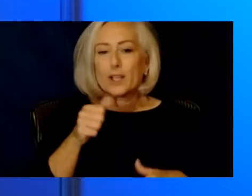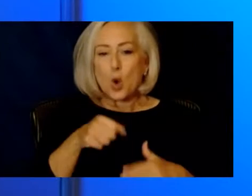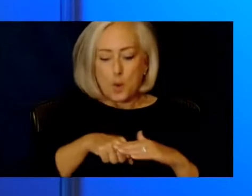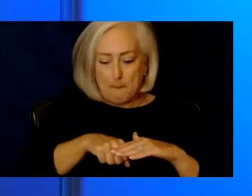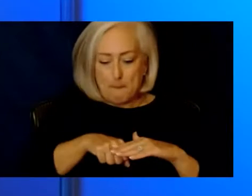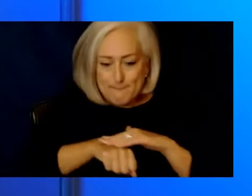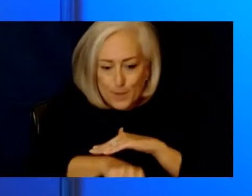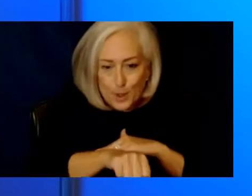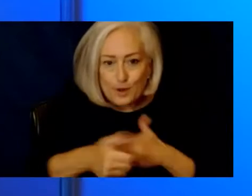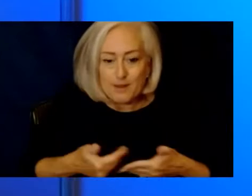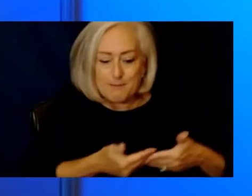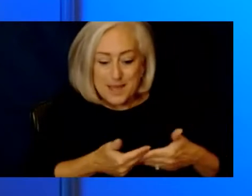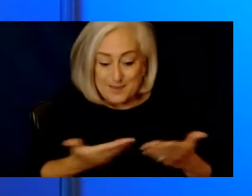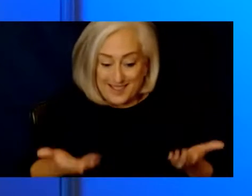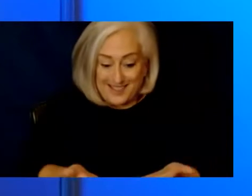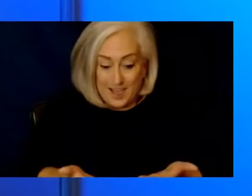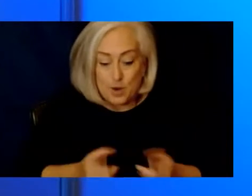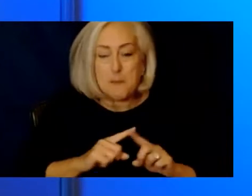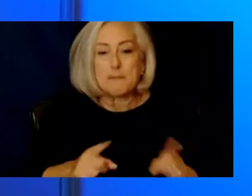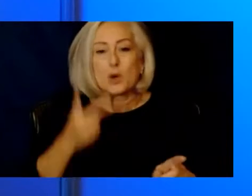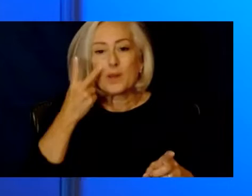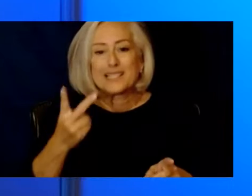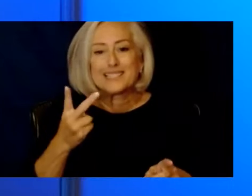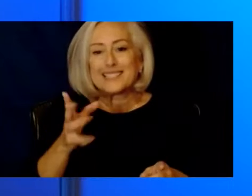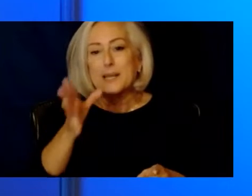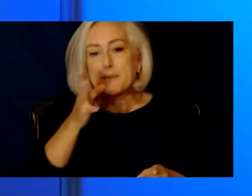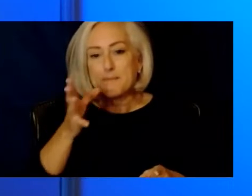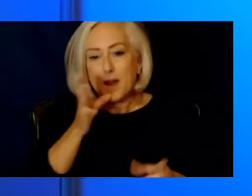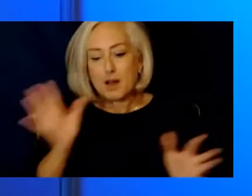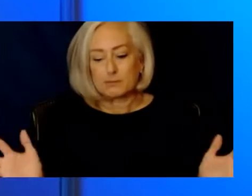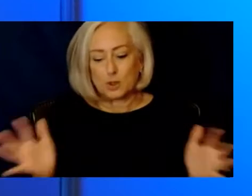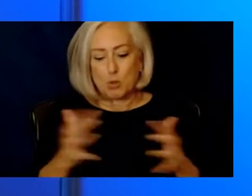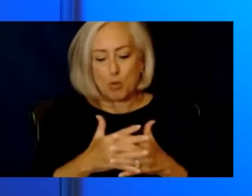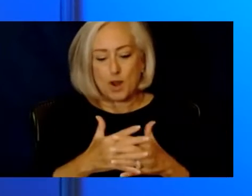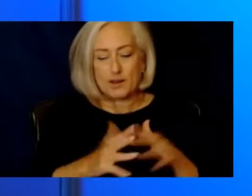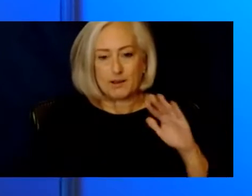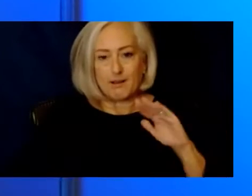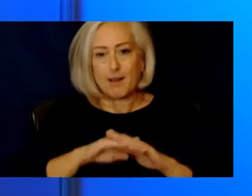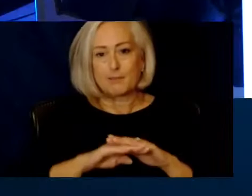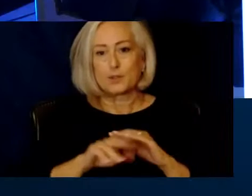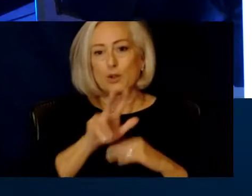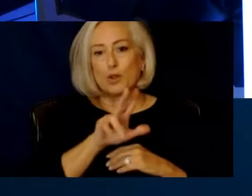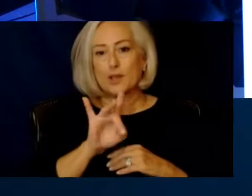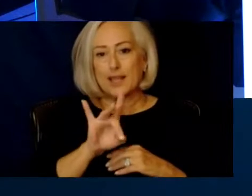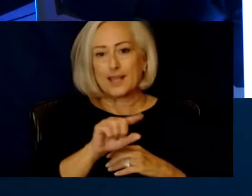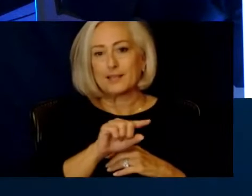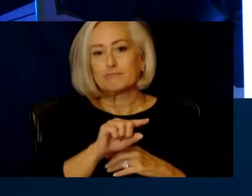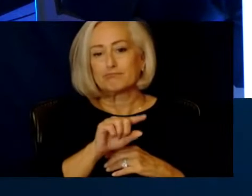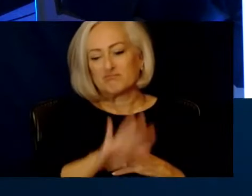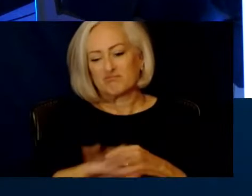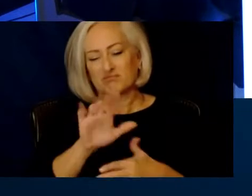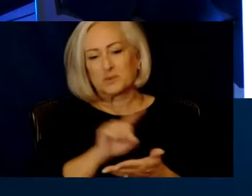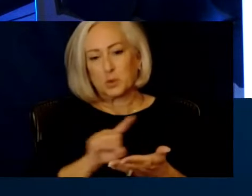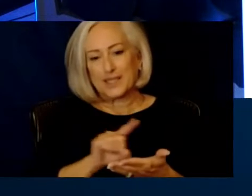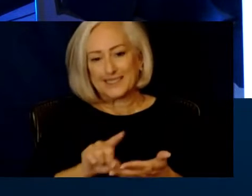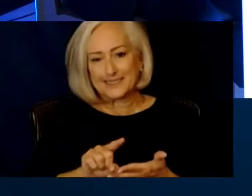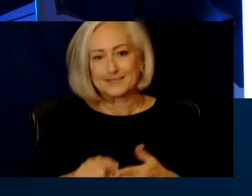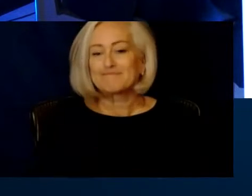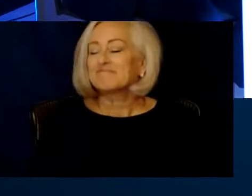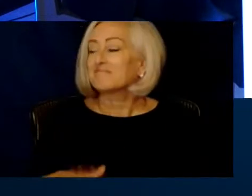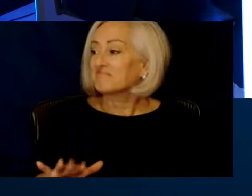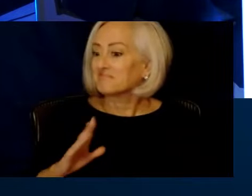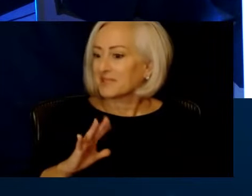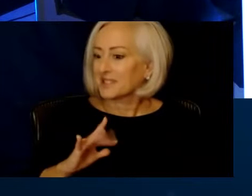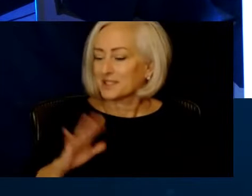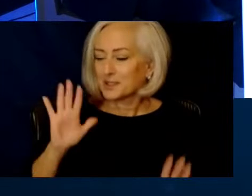but we see moms up to 36, 37, 38 weeks. Yeah, and we partner together around that. So it's great. Okay,